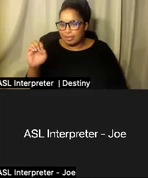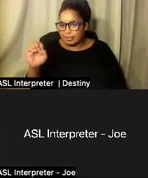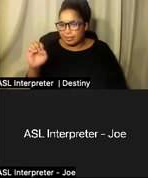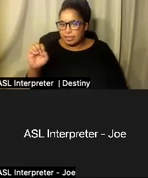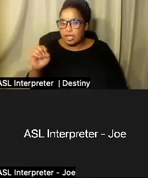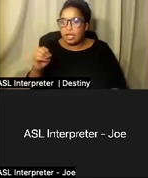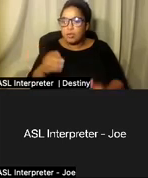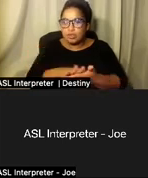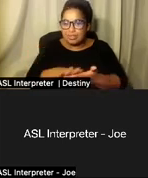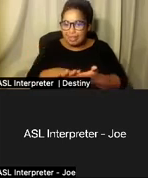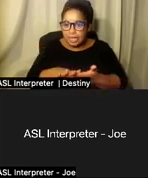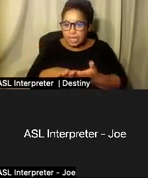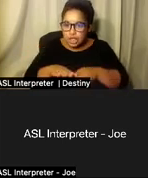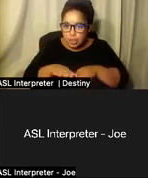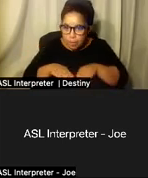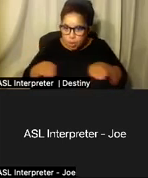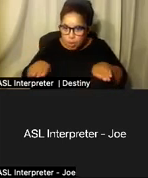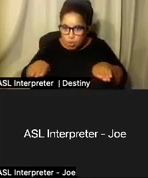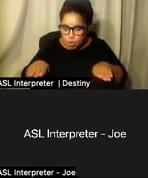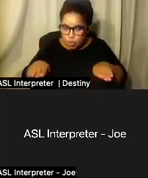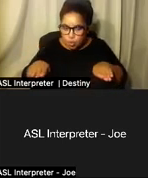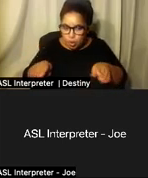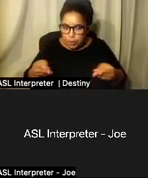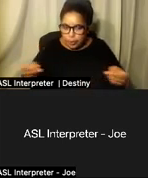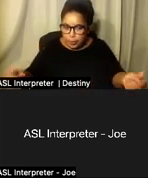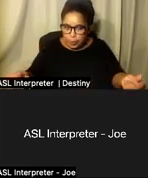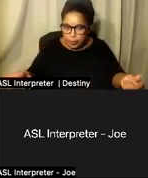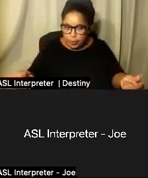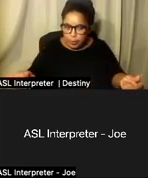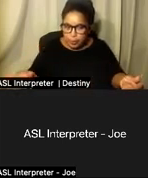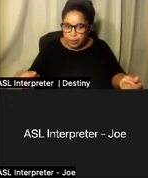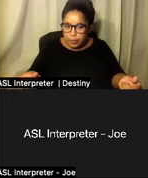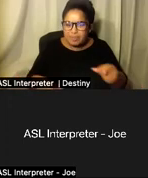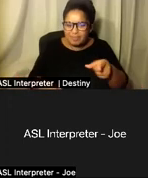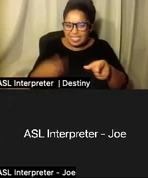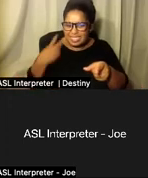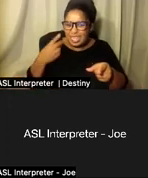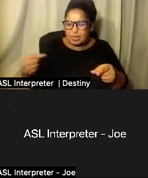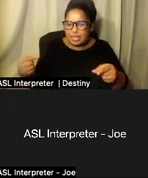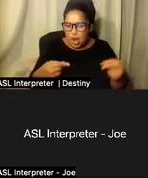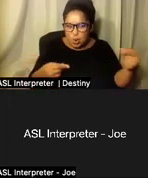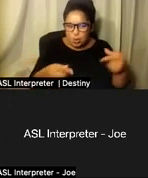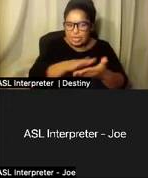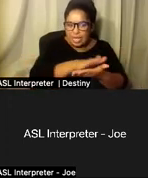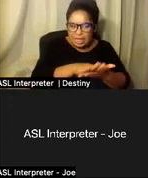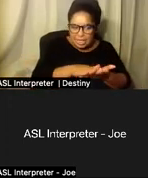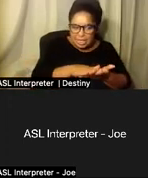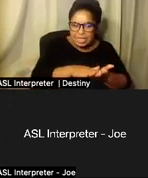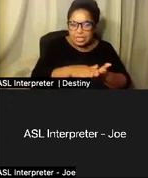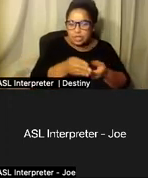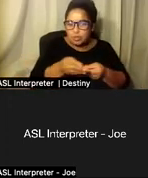clean, smooth, and flat. So you notice the little arrows here, so smooth and flat. We also need clean. Stay away